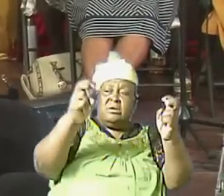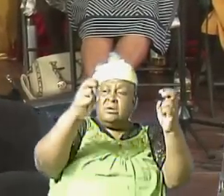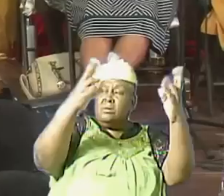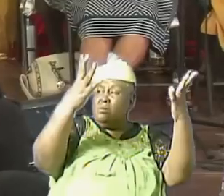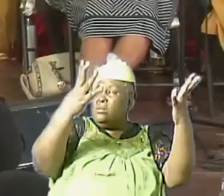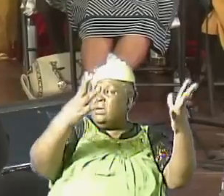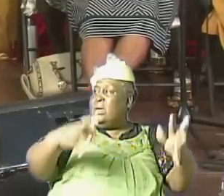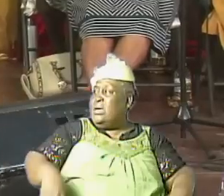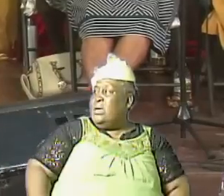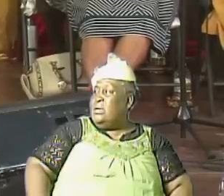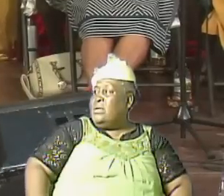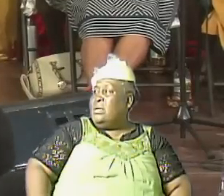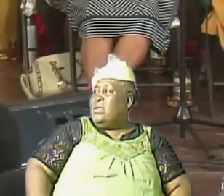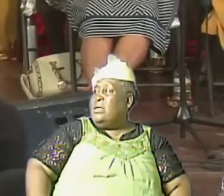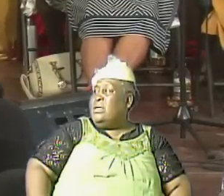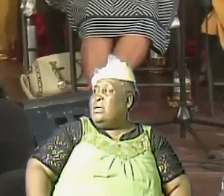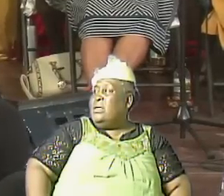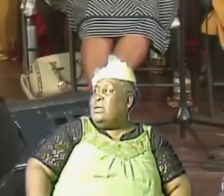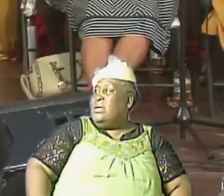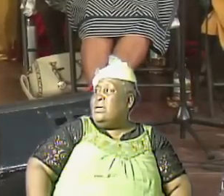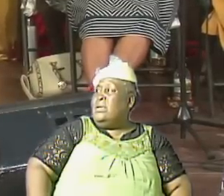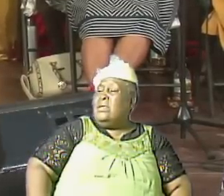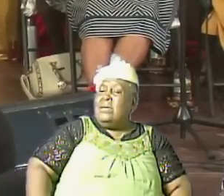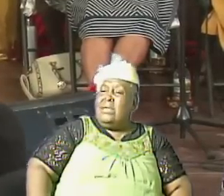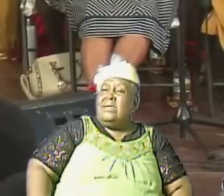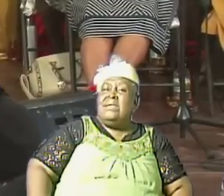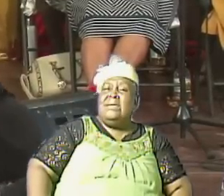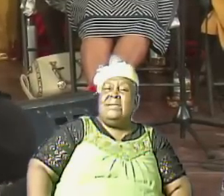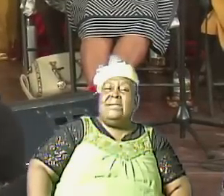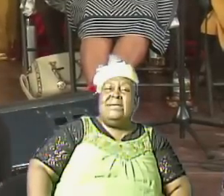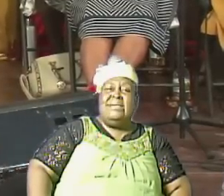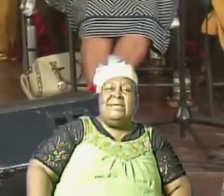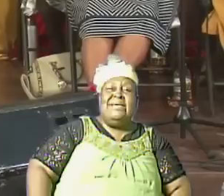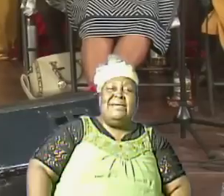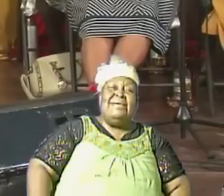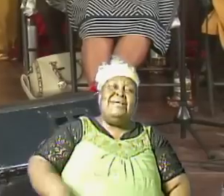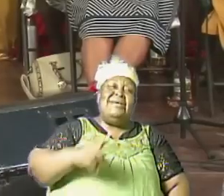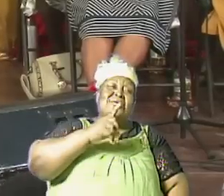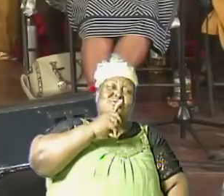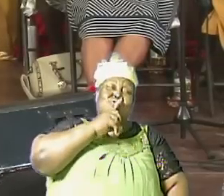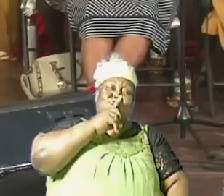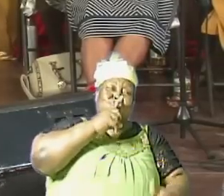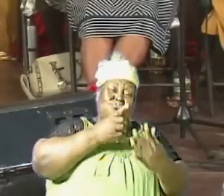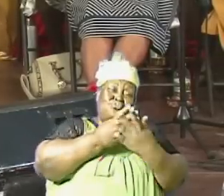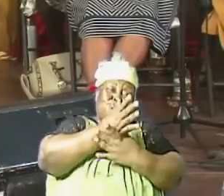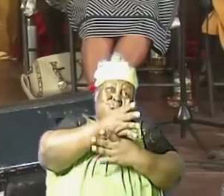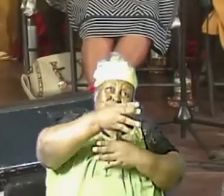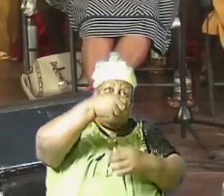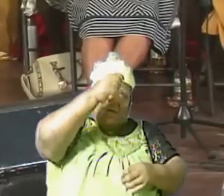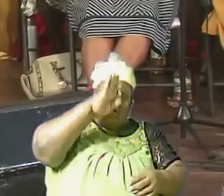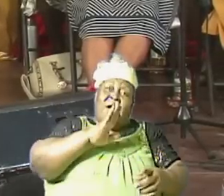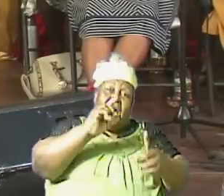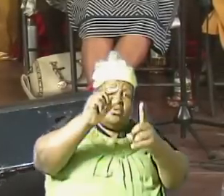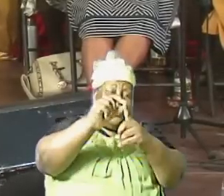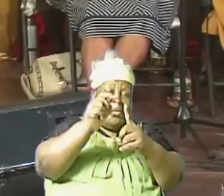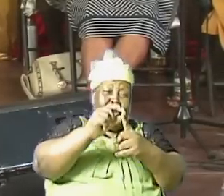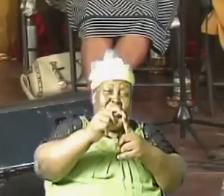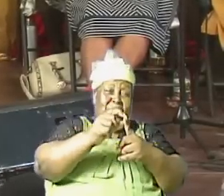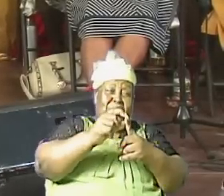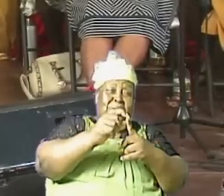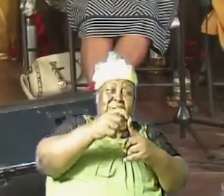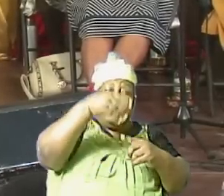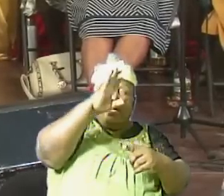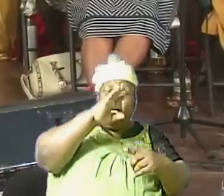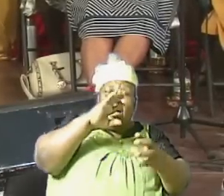Hallelujah, hallelujah, hallelujah. It is through his word that